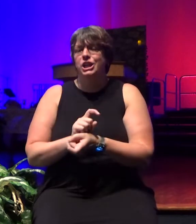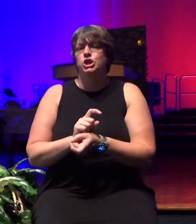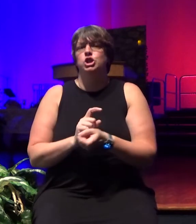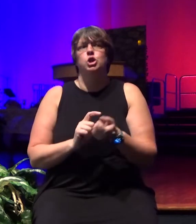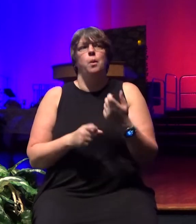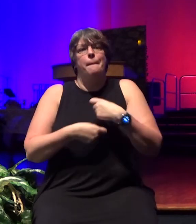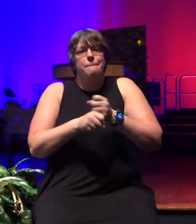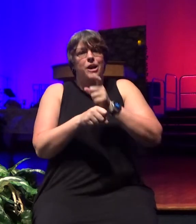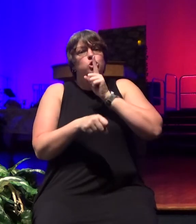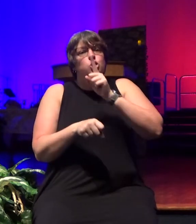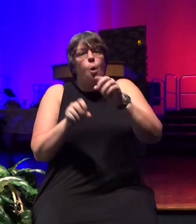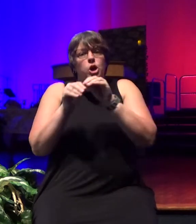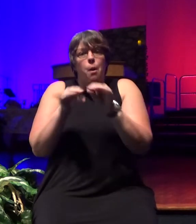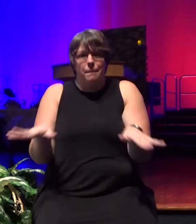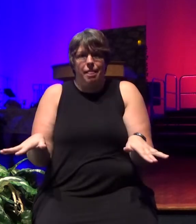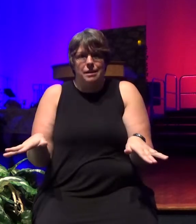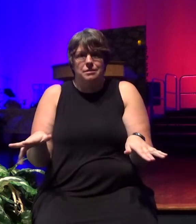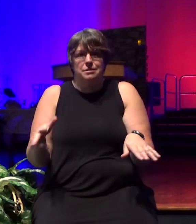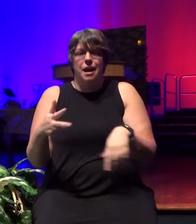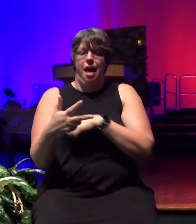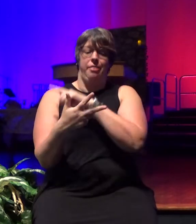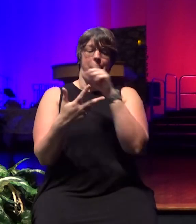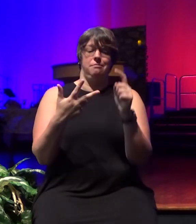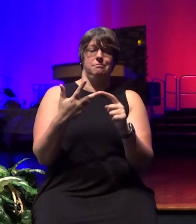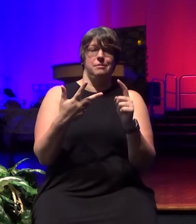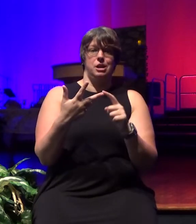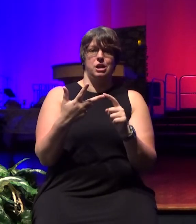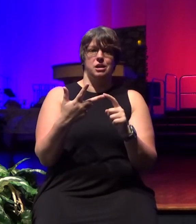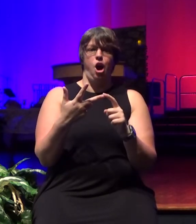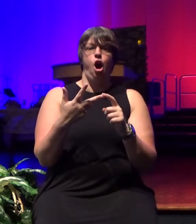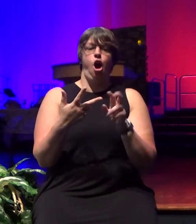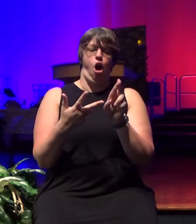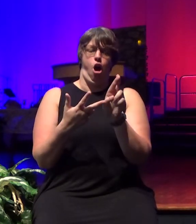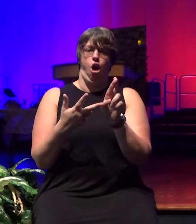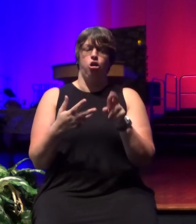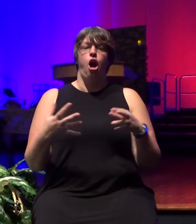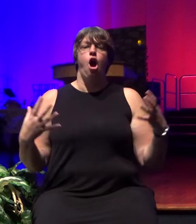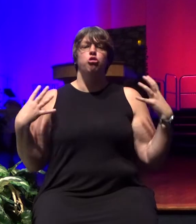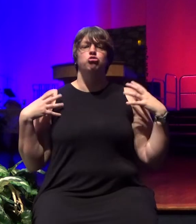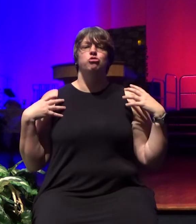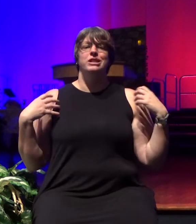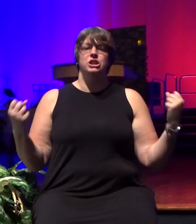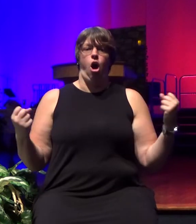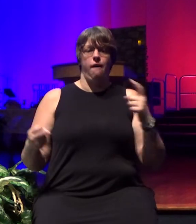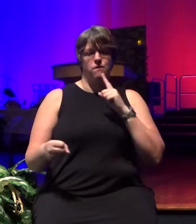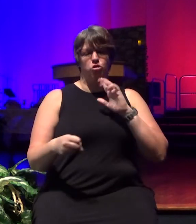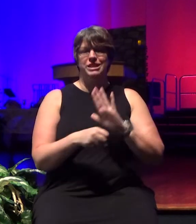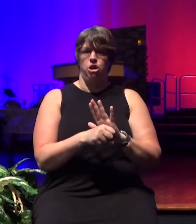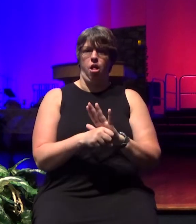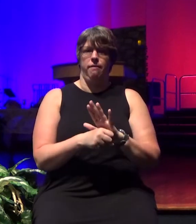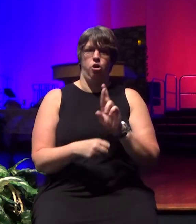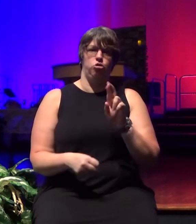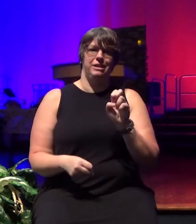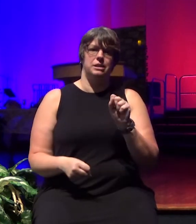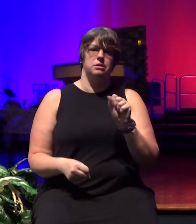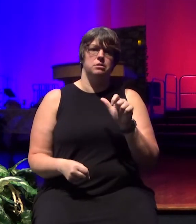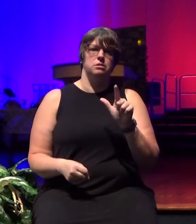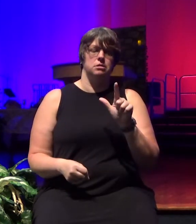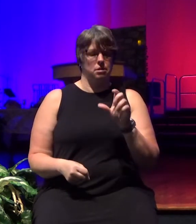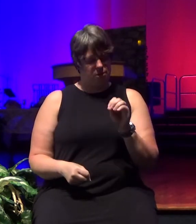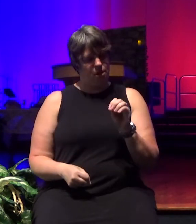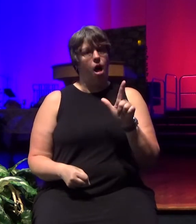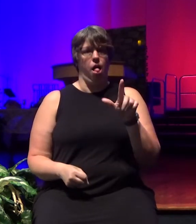keep becoming. Keep becoming. And remember the